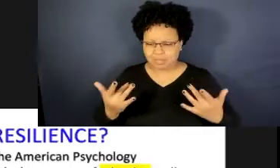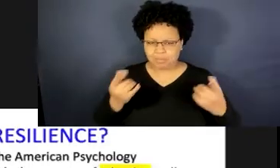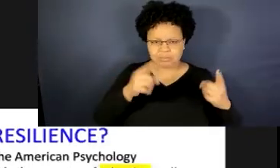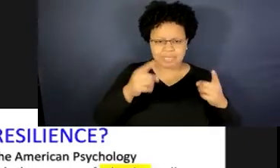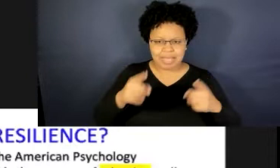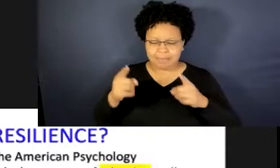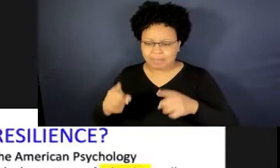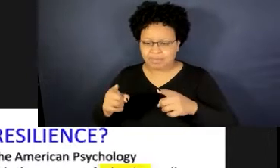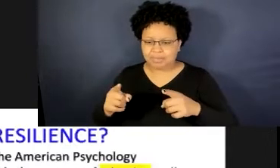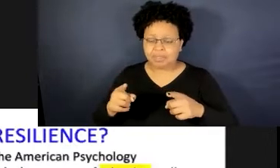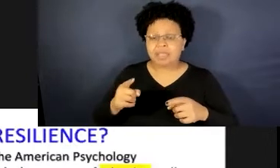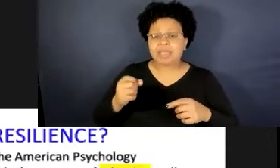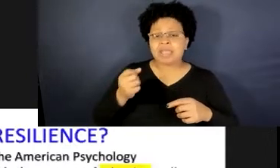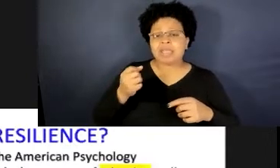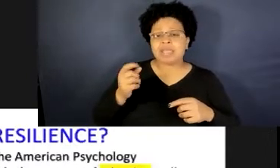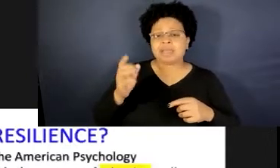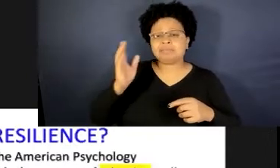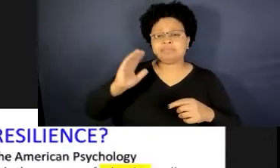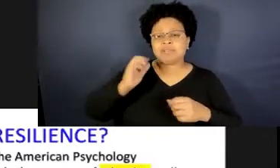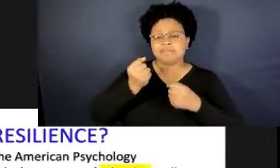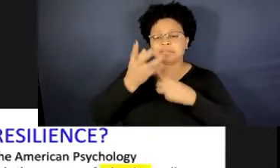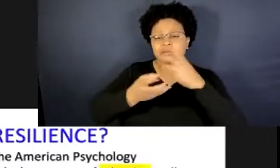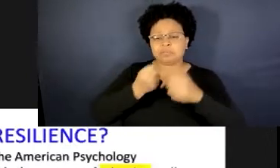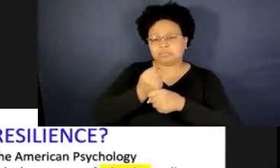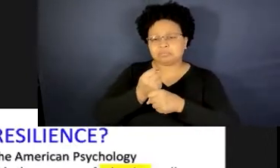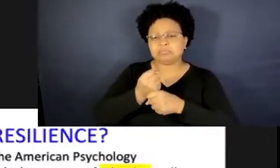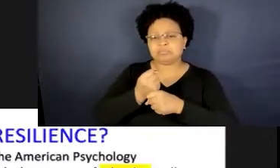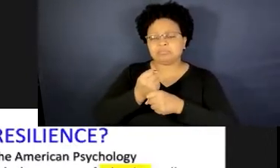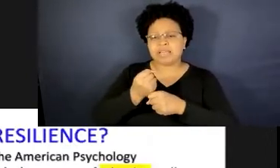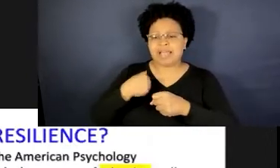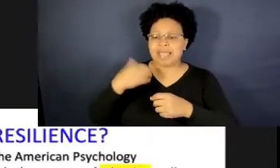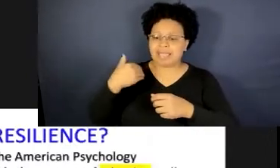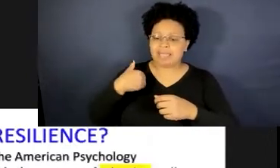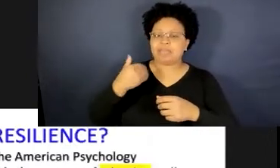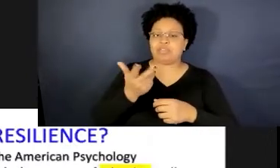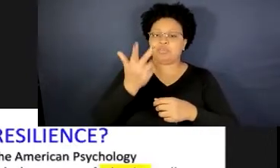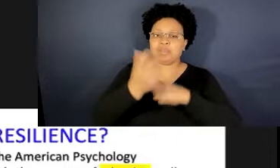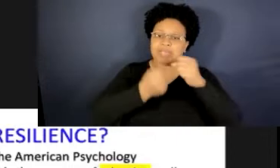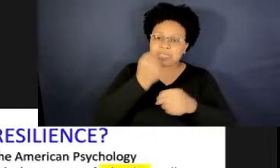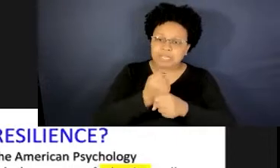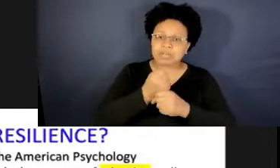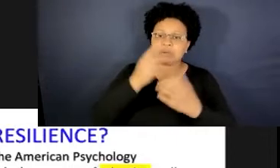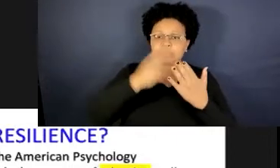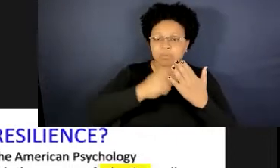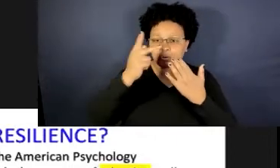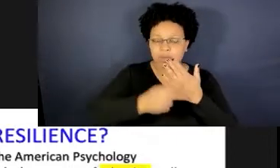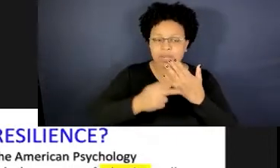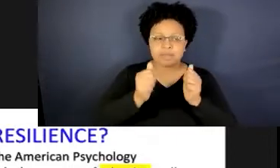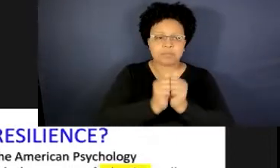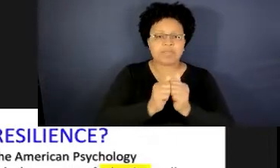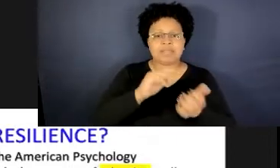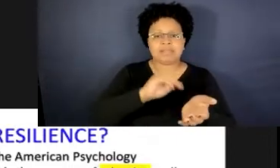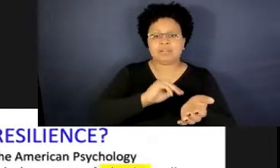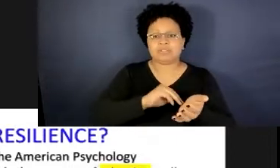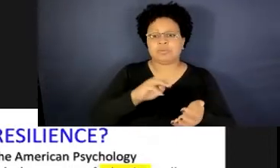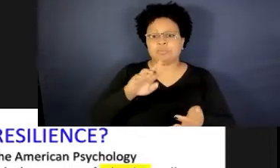was honored with the ability to be in a 3-year program with none other than the Dr. Bruce Perry. I was